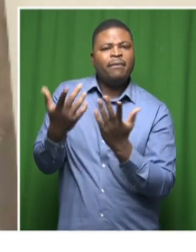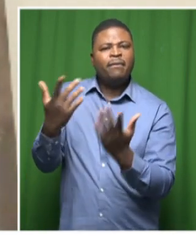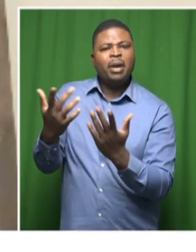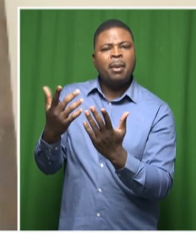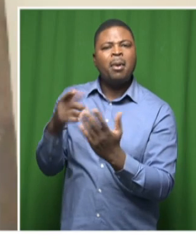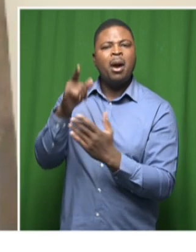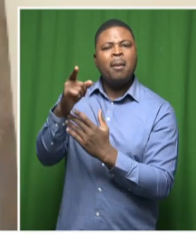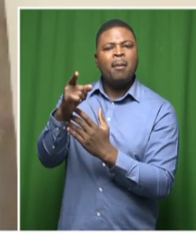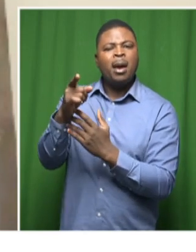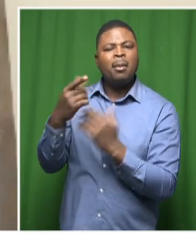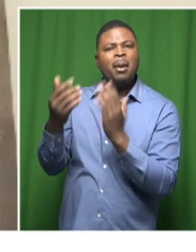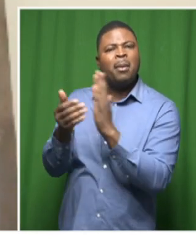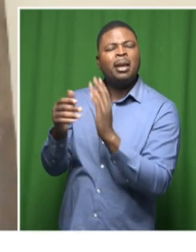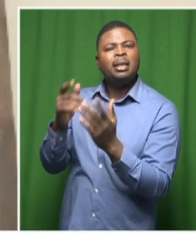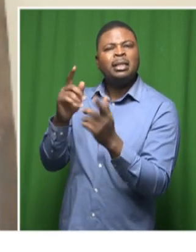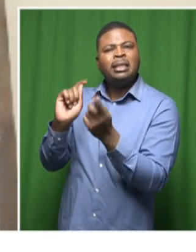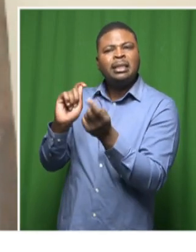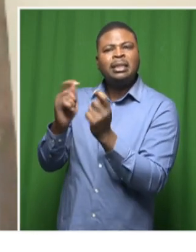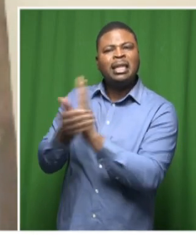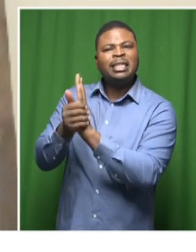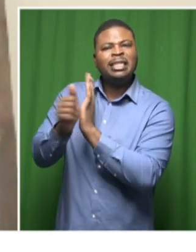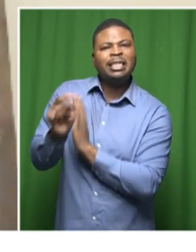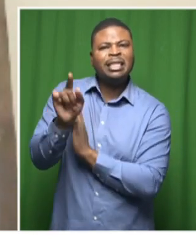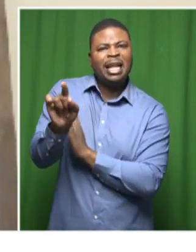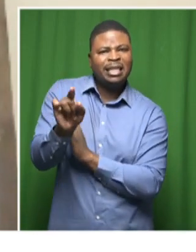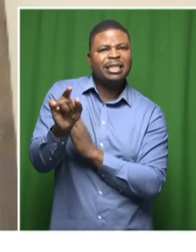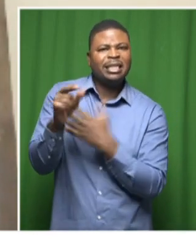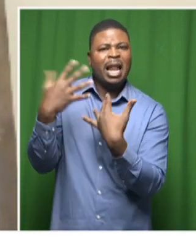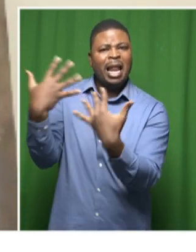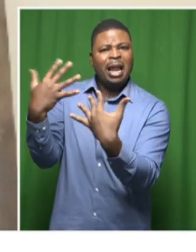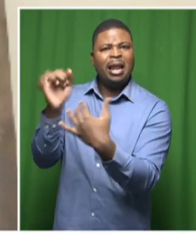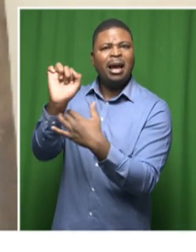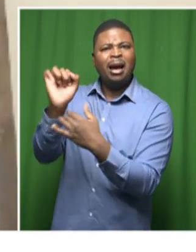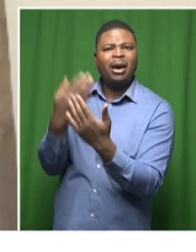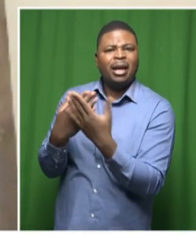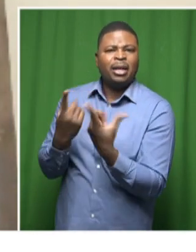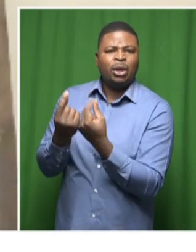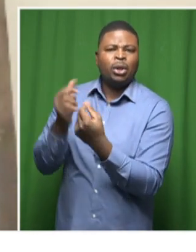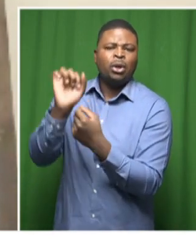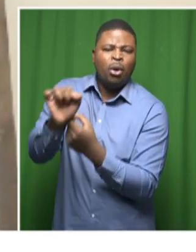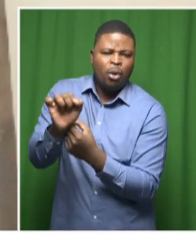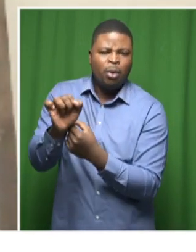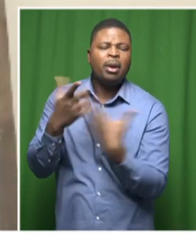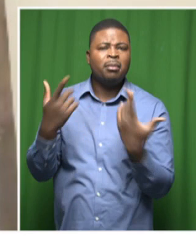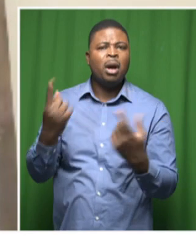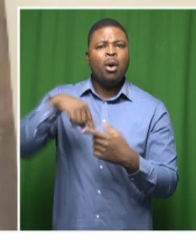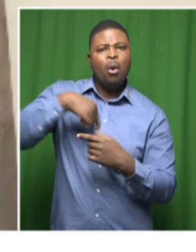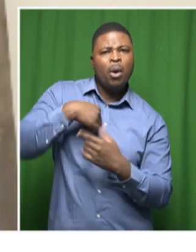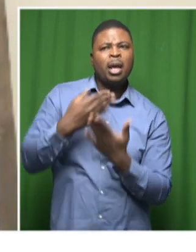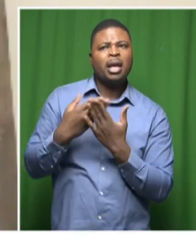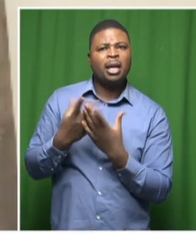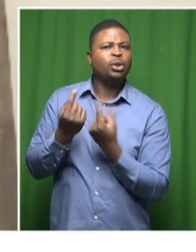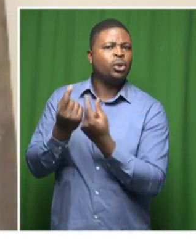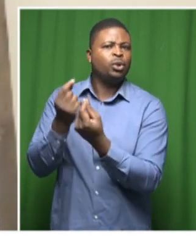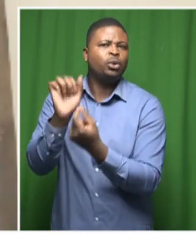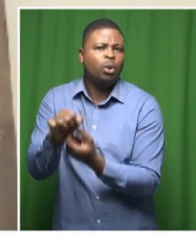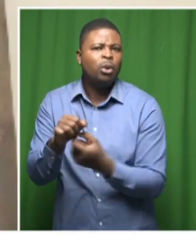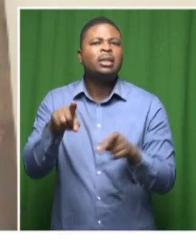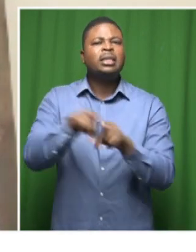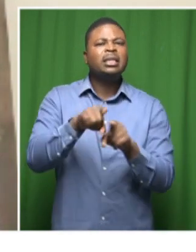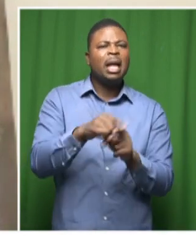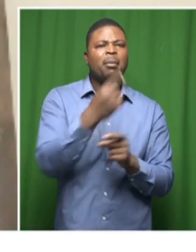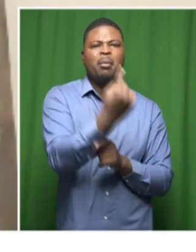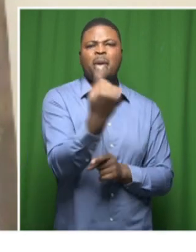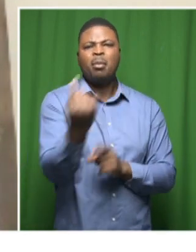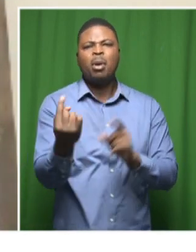I guess, in some ways manual in many ways, there are certain eternal services that we can provide to each other as humans and as people and individuals. But